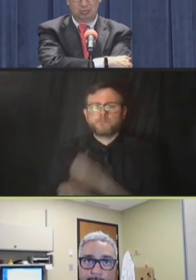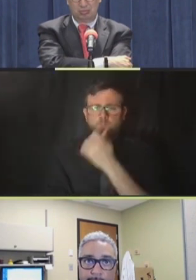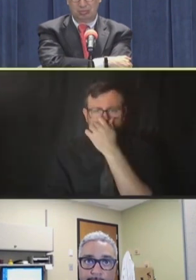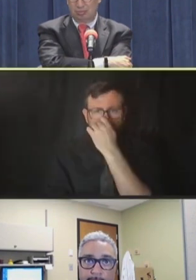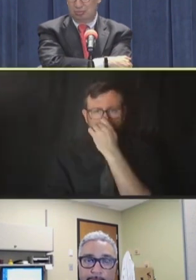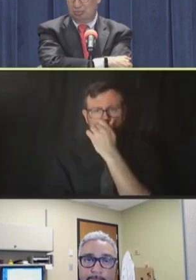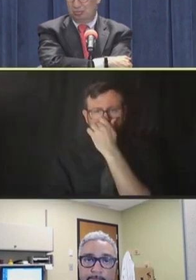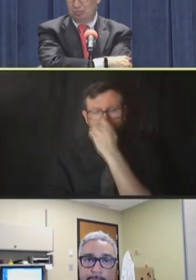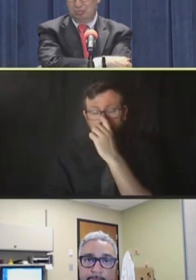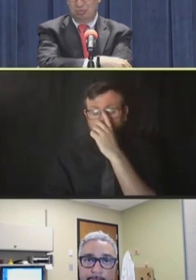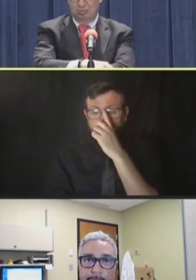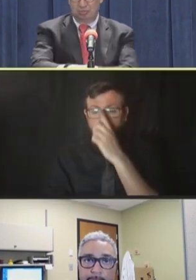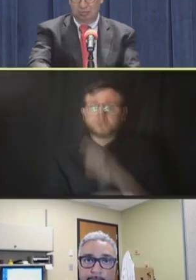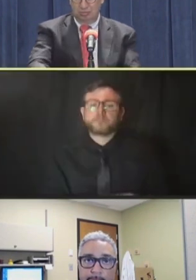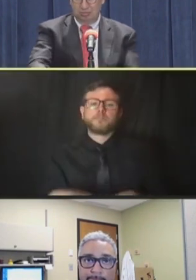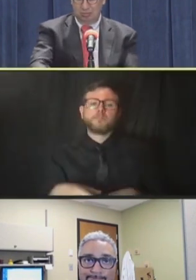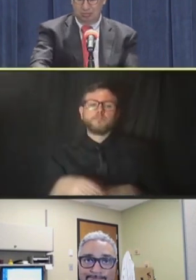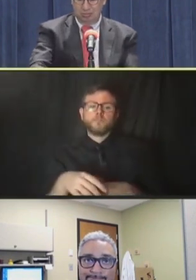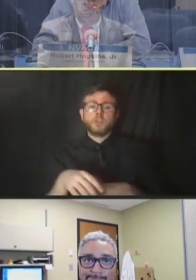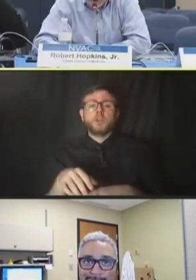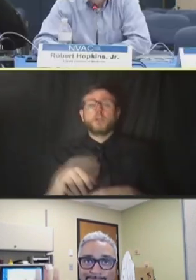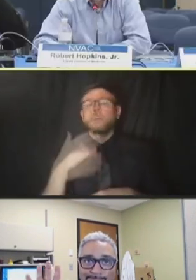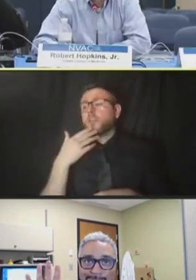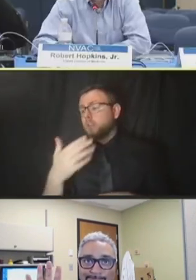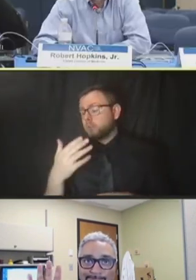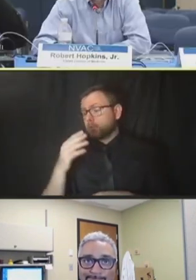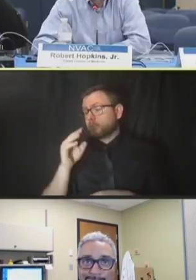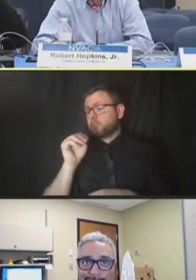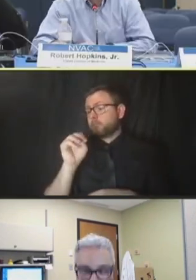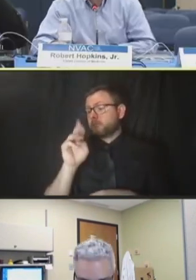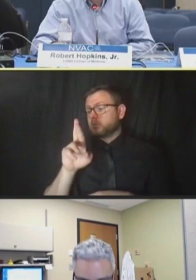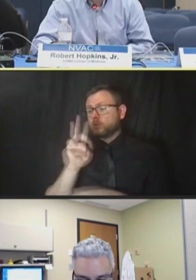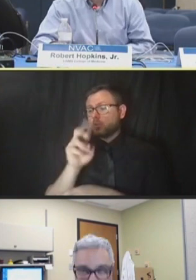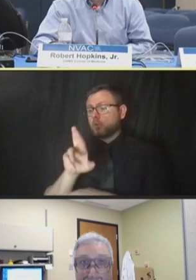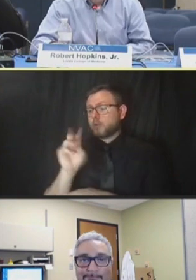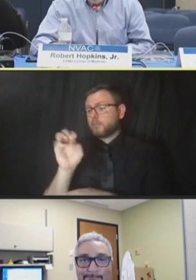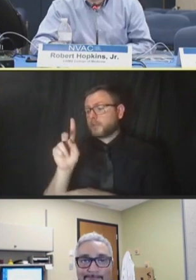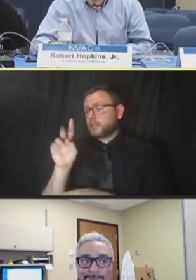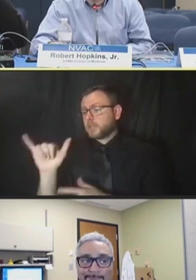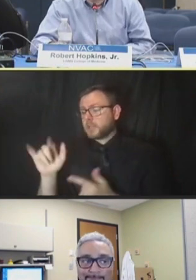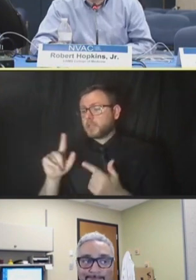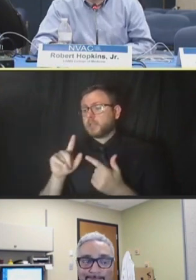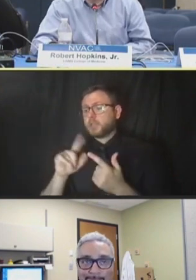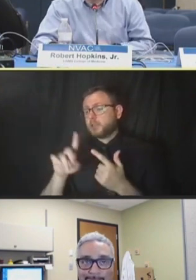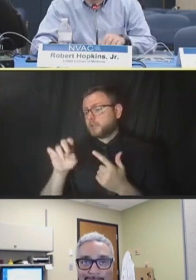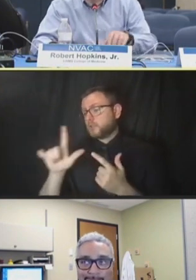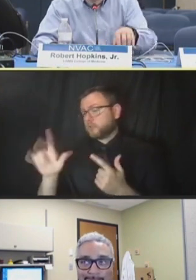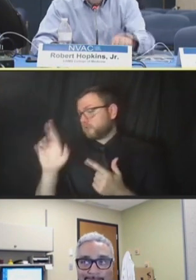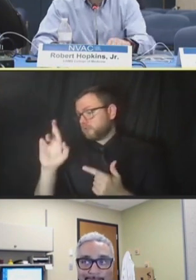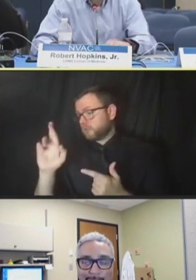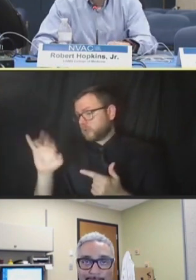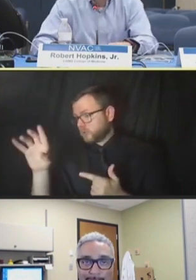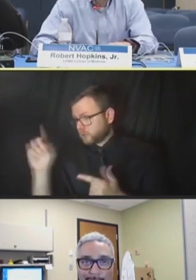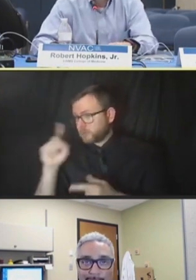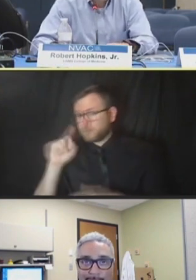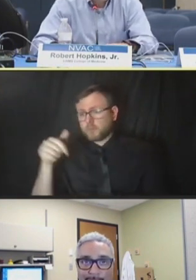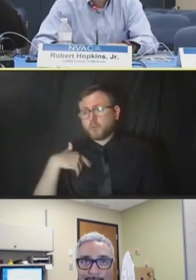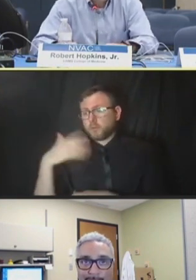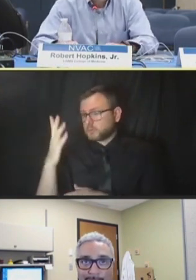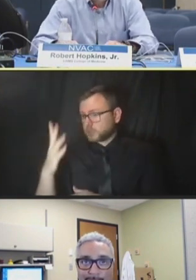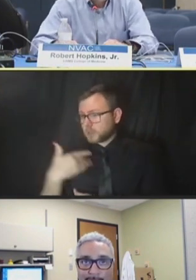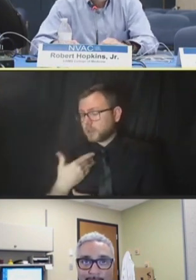I want to thank Dr. McKinney and Dr. Del Rio for your presentations and for your interaction with our